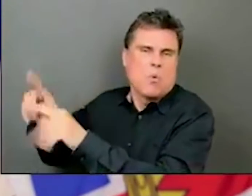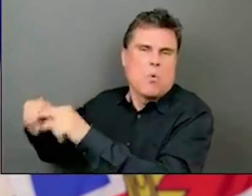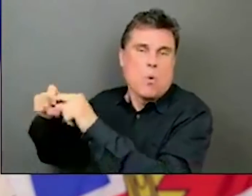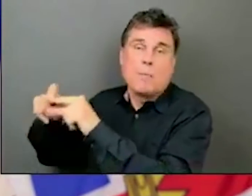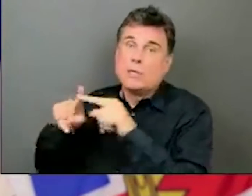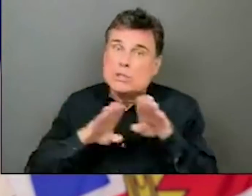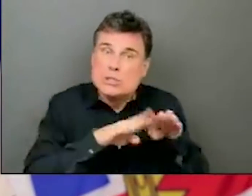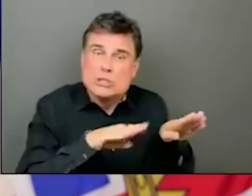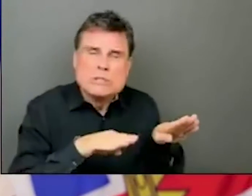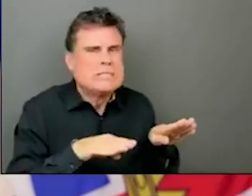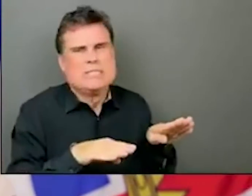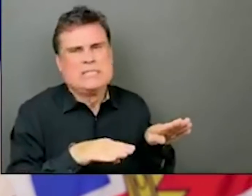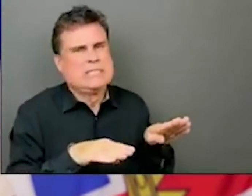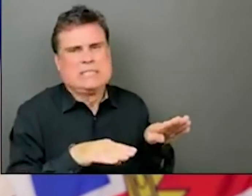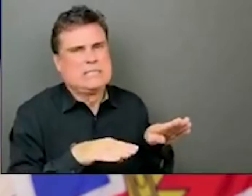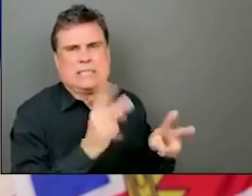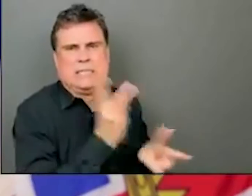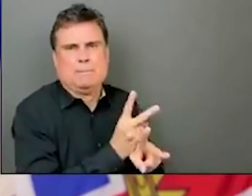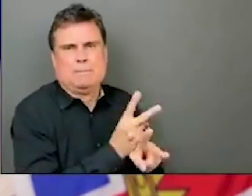can be really important